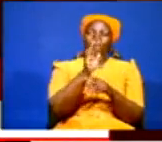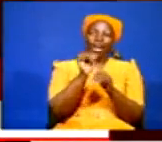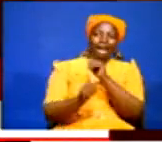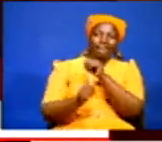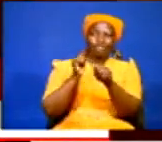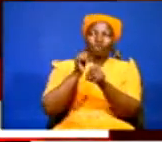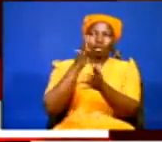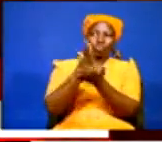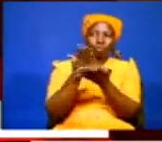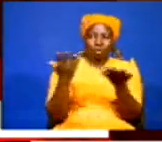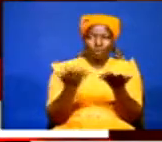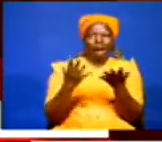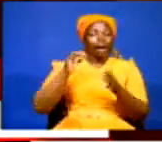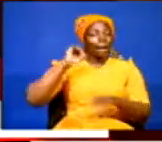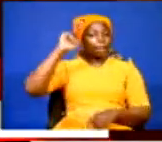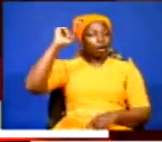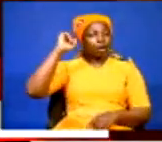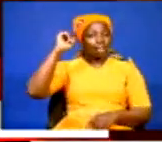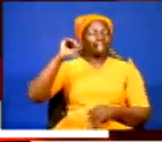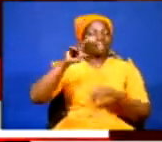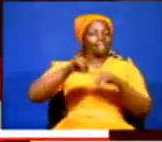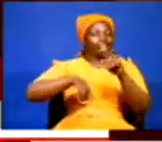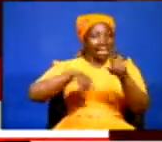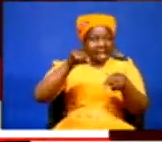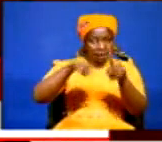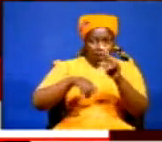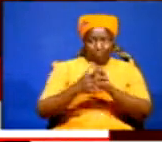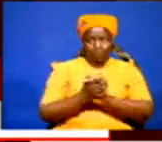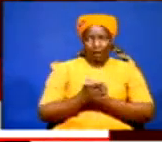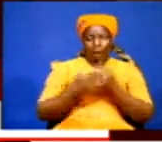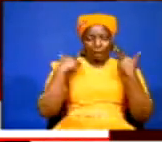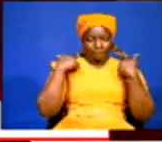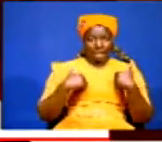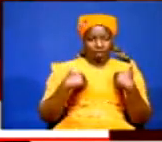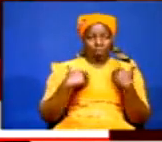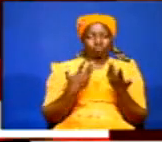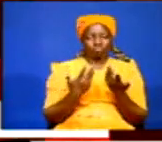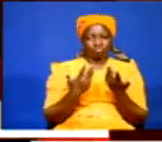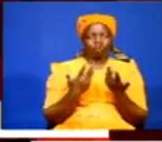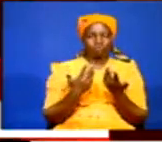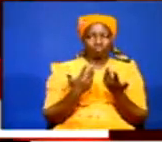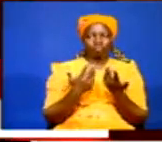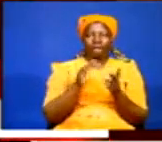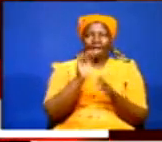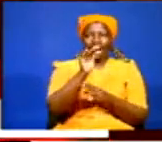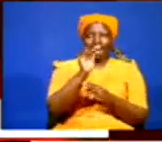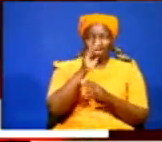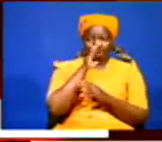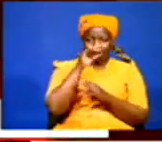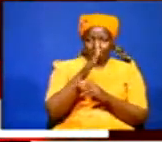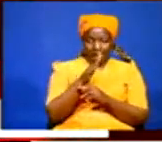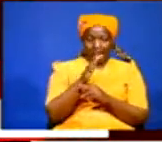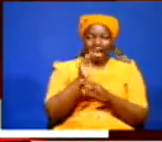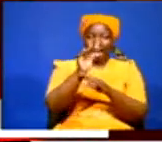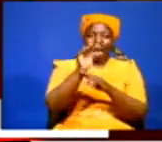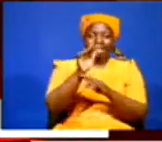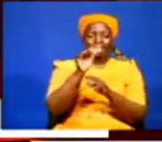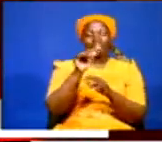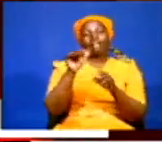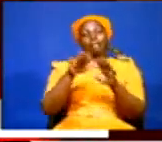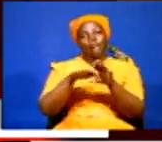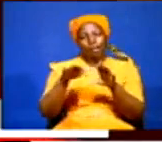that politics is dynamic. I therefore, Mr. Speaker, appeal to colleagues, members on